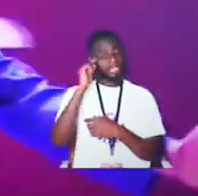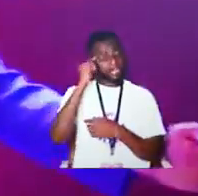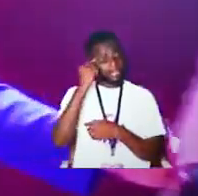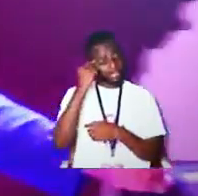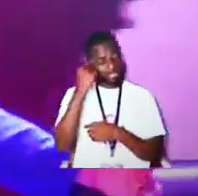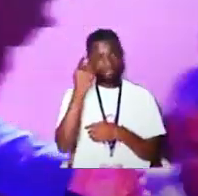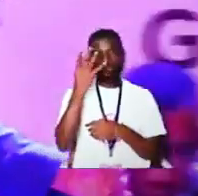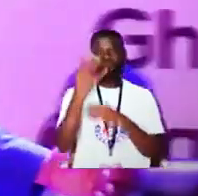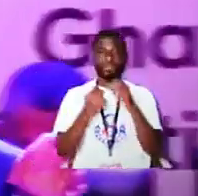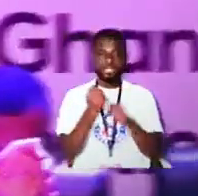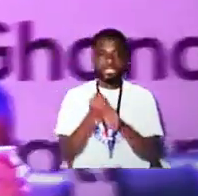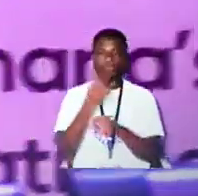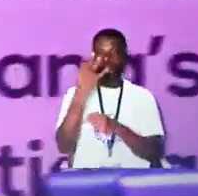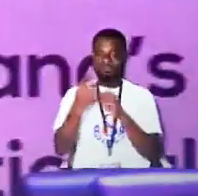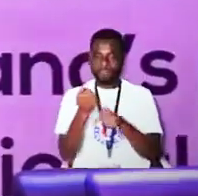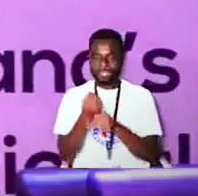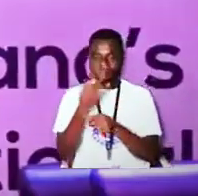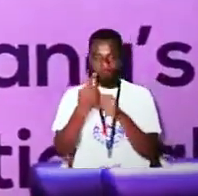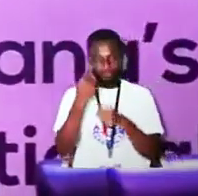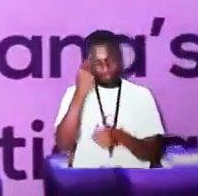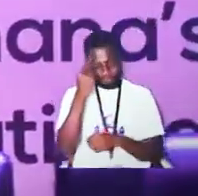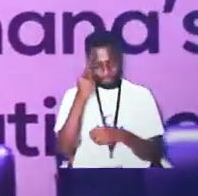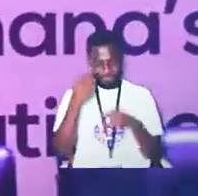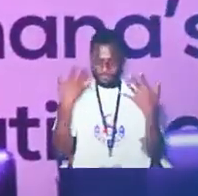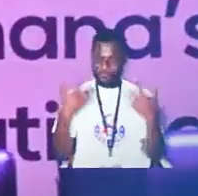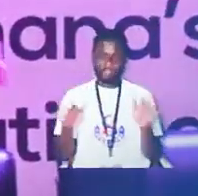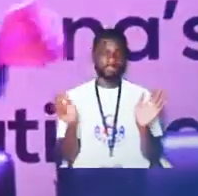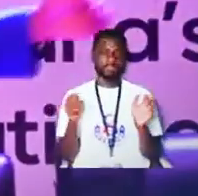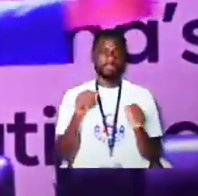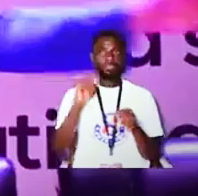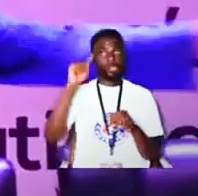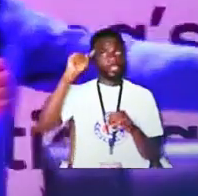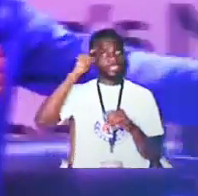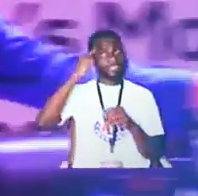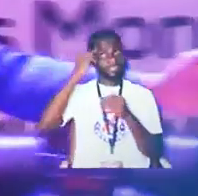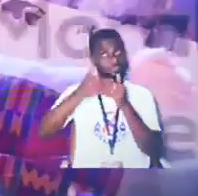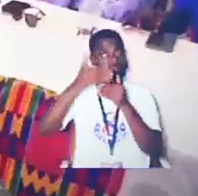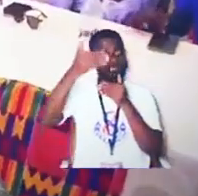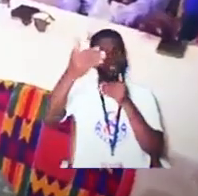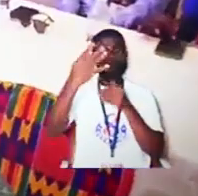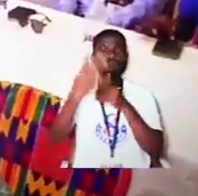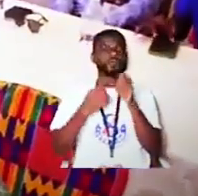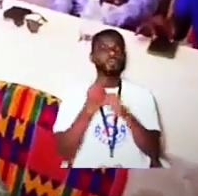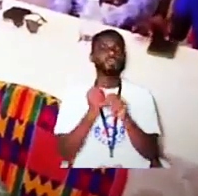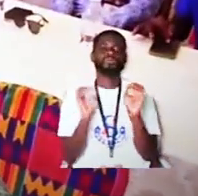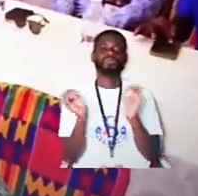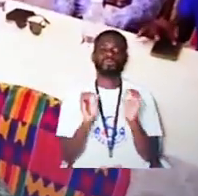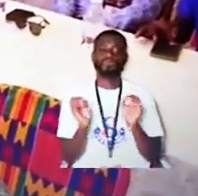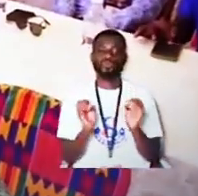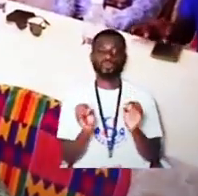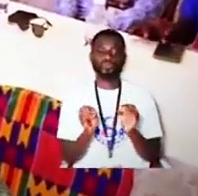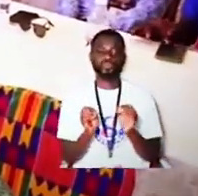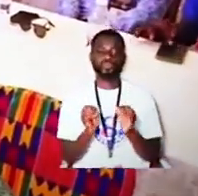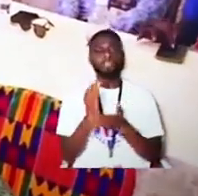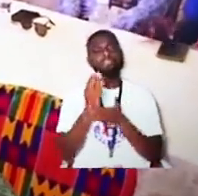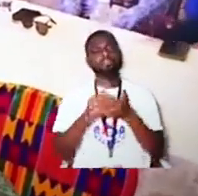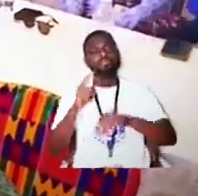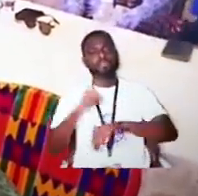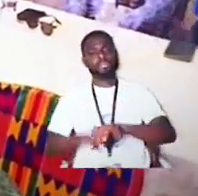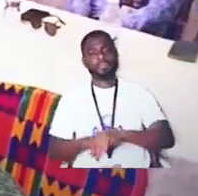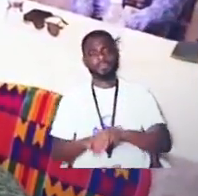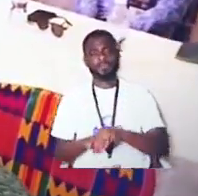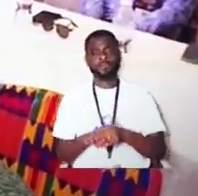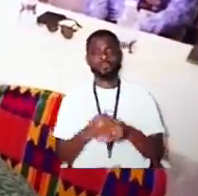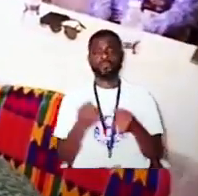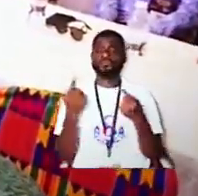four years. Yeah. They don't think beyond 4 years. And sometimes, when they will